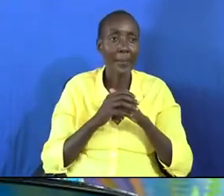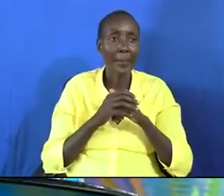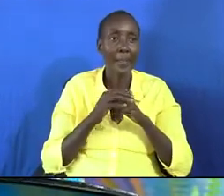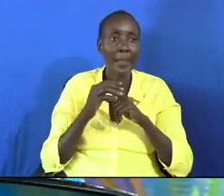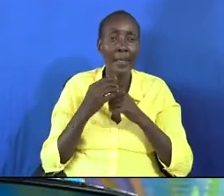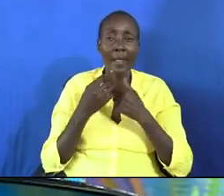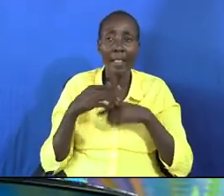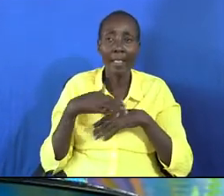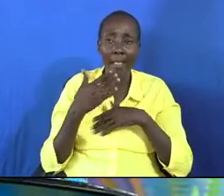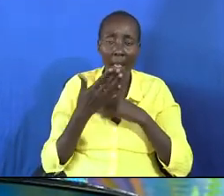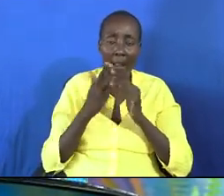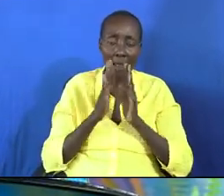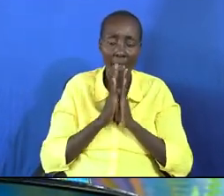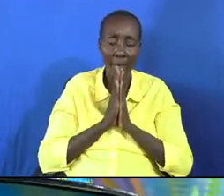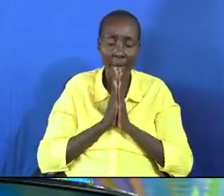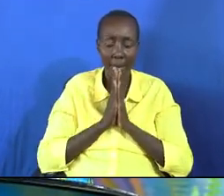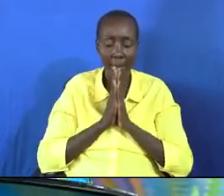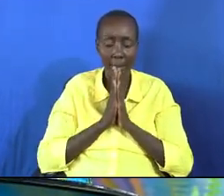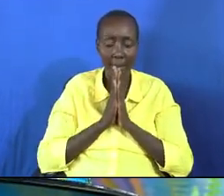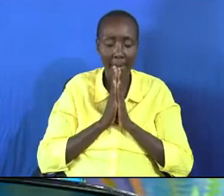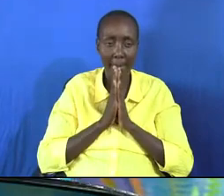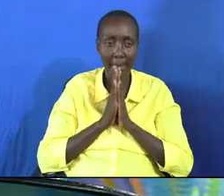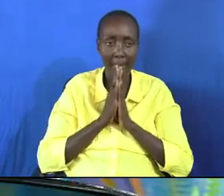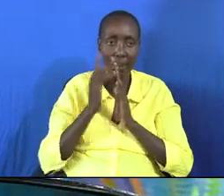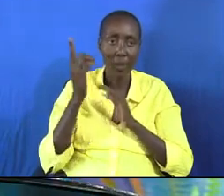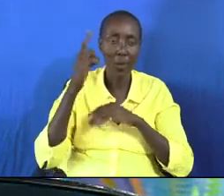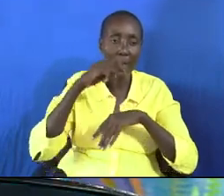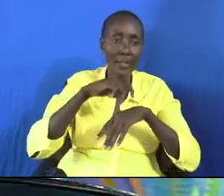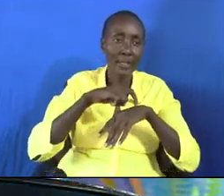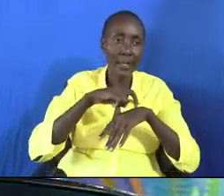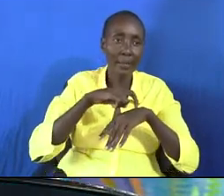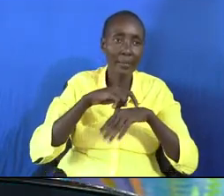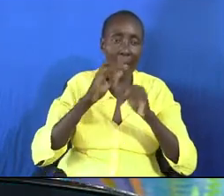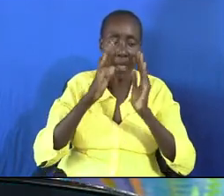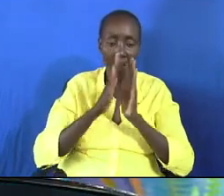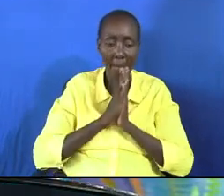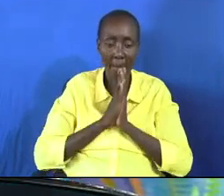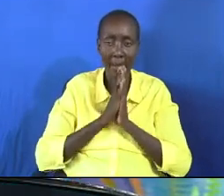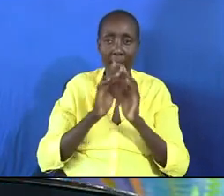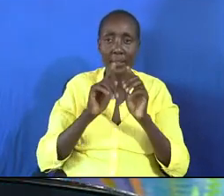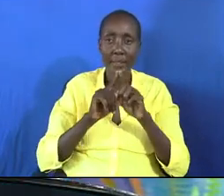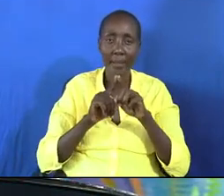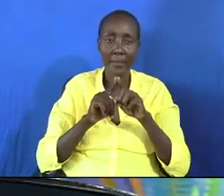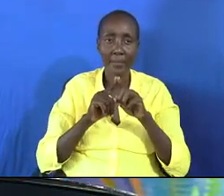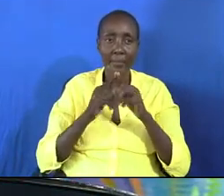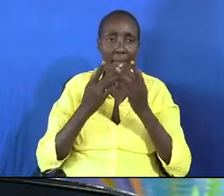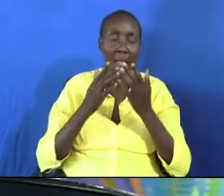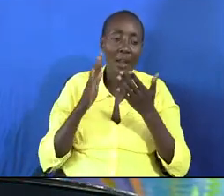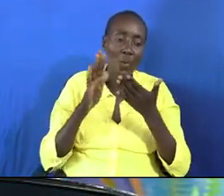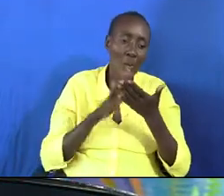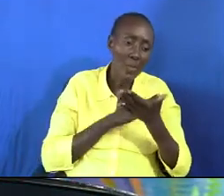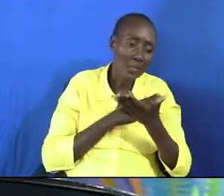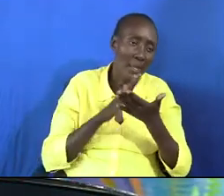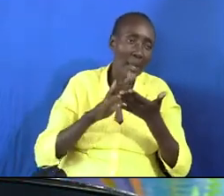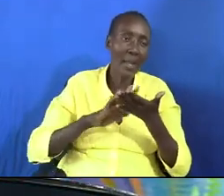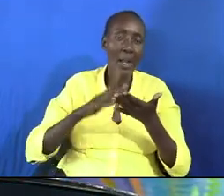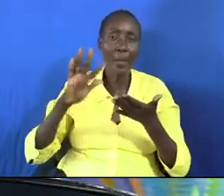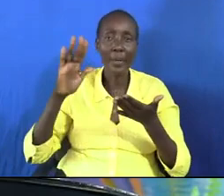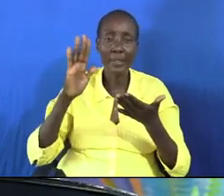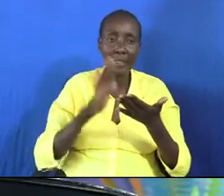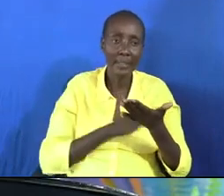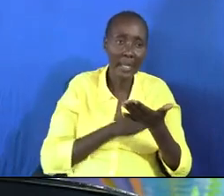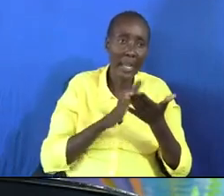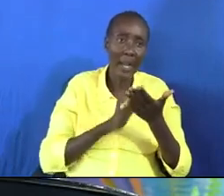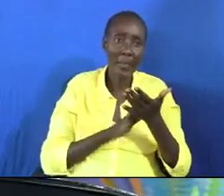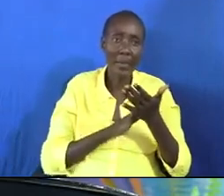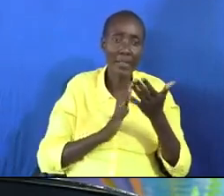attend this prayer, and one day I attended this prayer, and there was singing and praising. It was